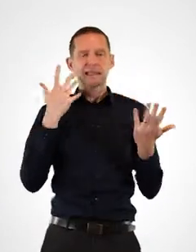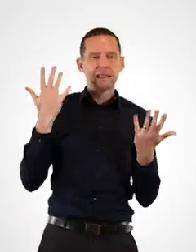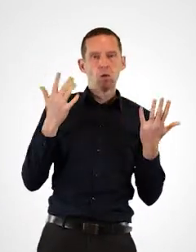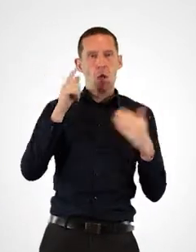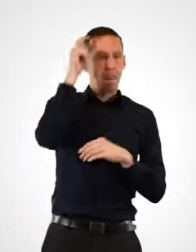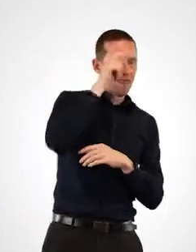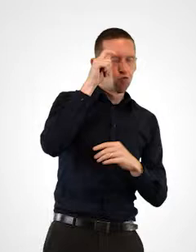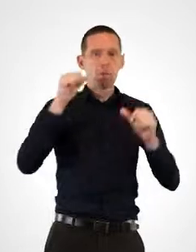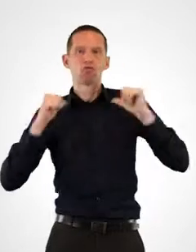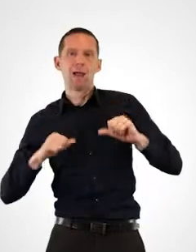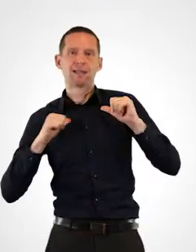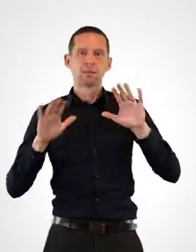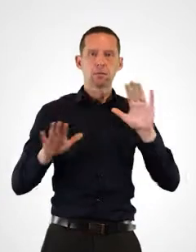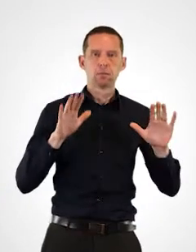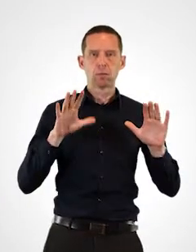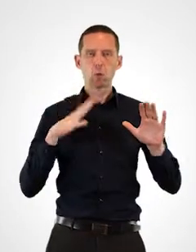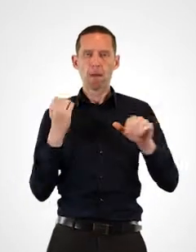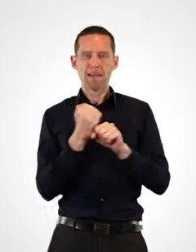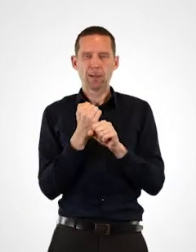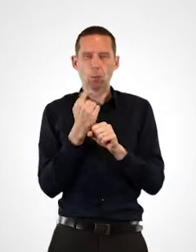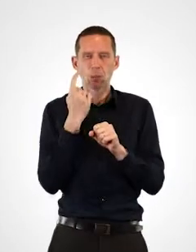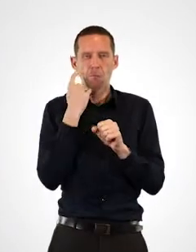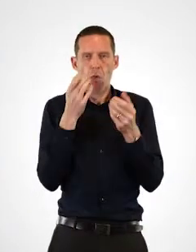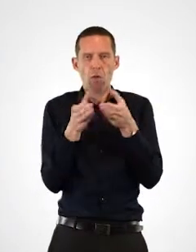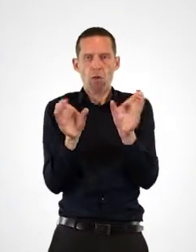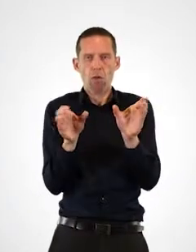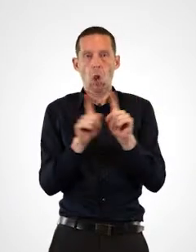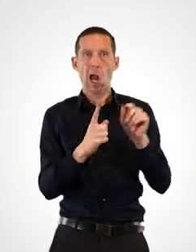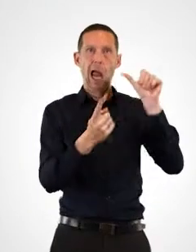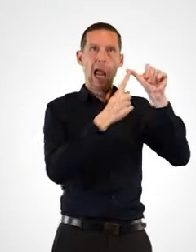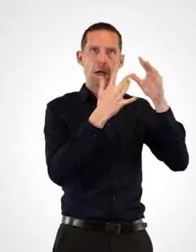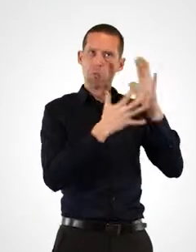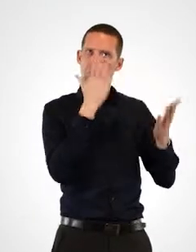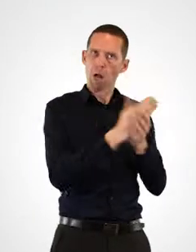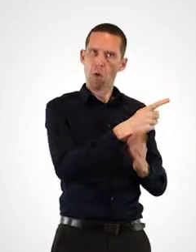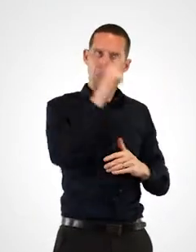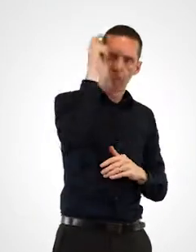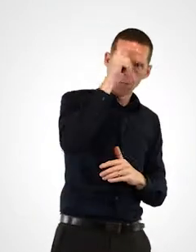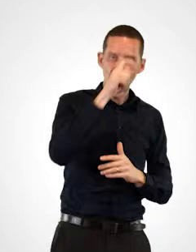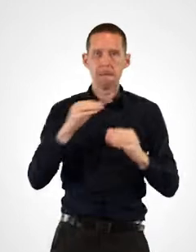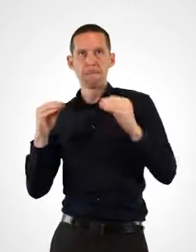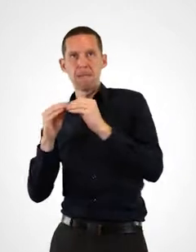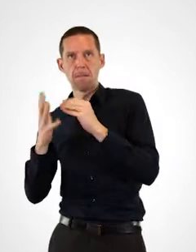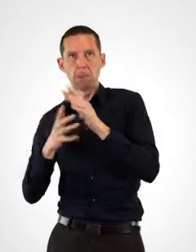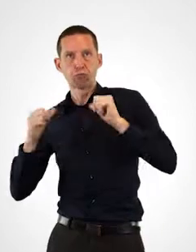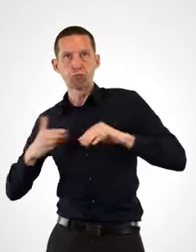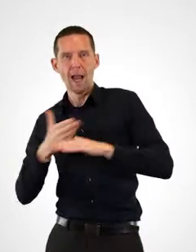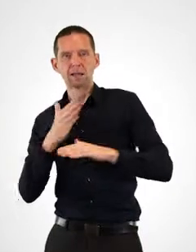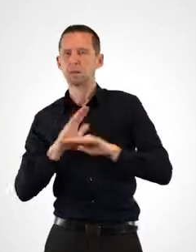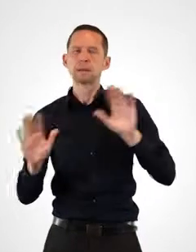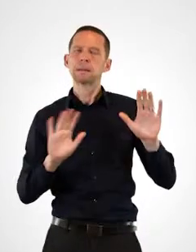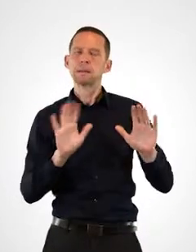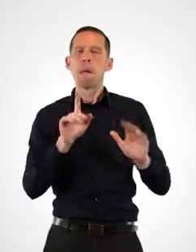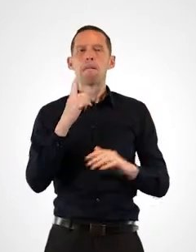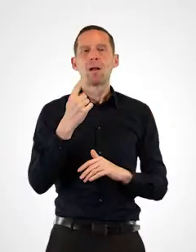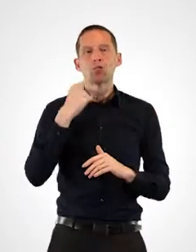theory and practice. So we don't want to make it quite that simplistic that the A lectures are the theory and the B lectures are the practice, but it is really